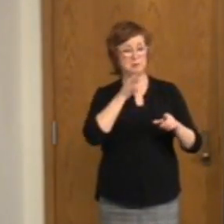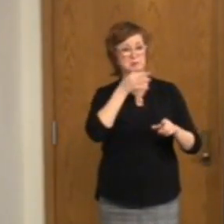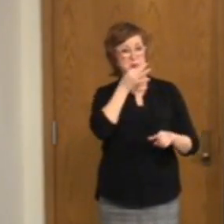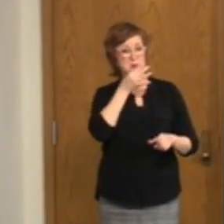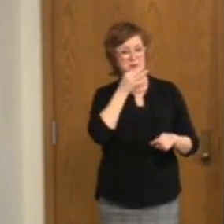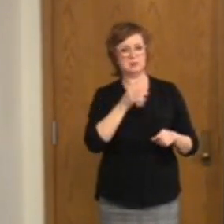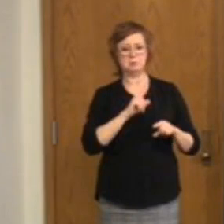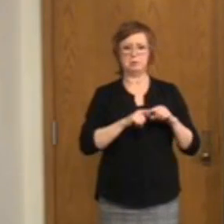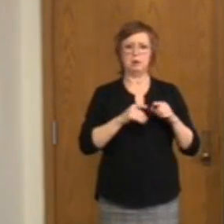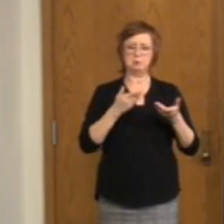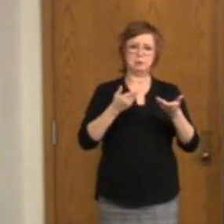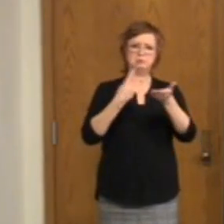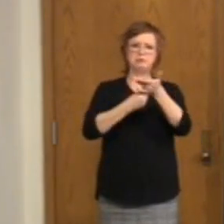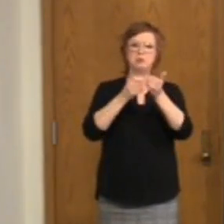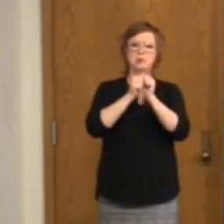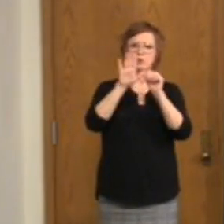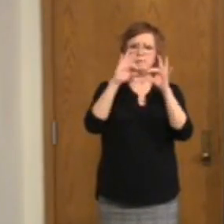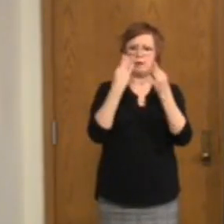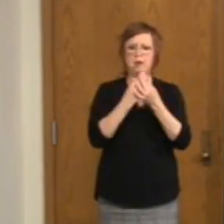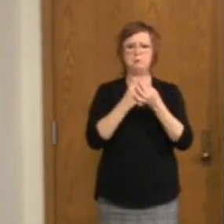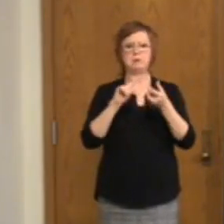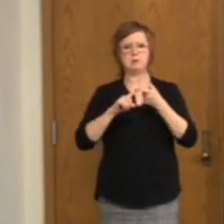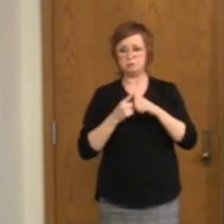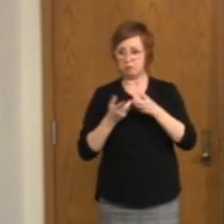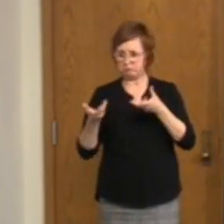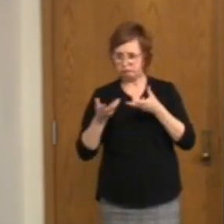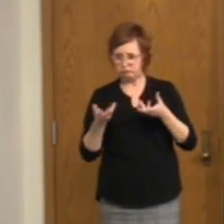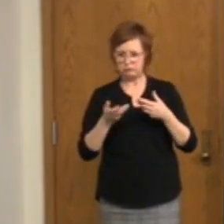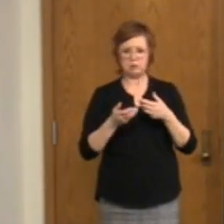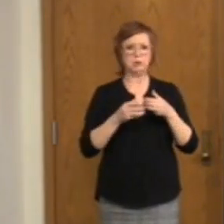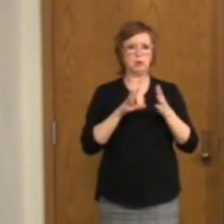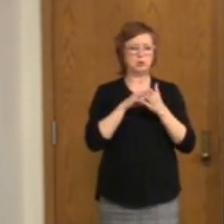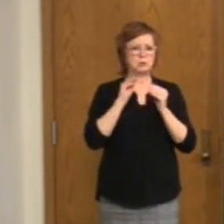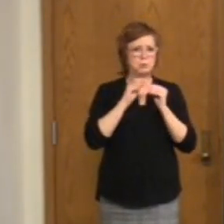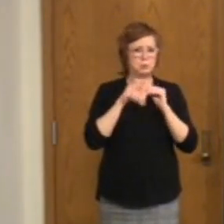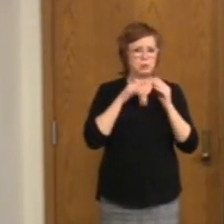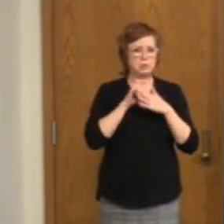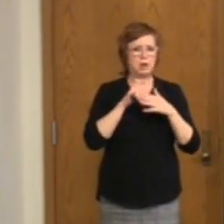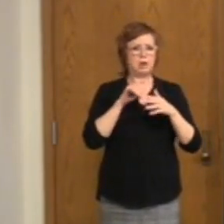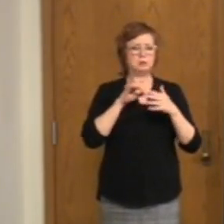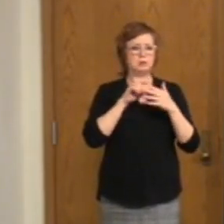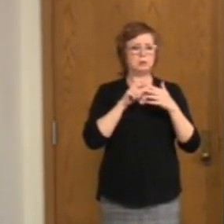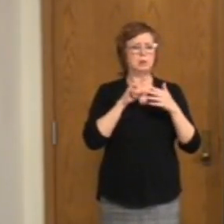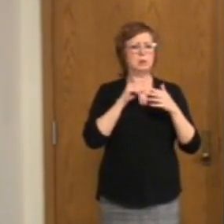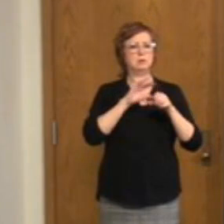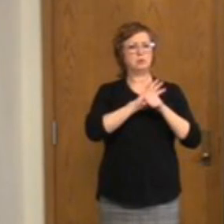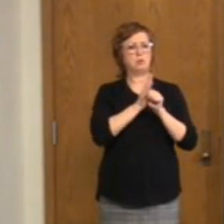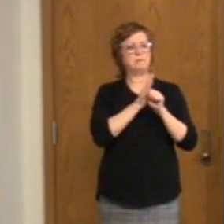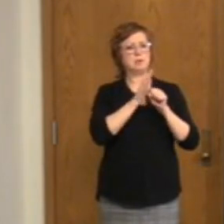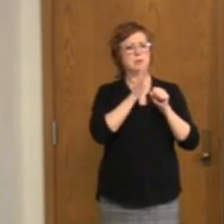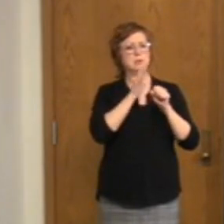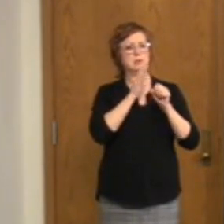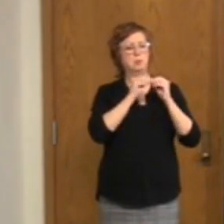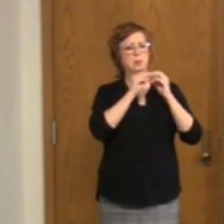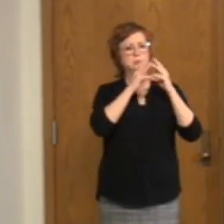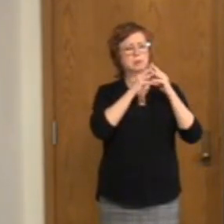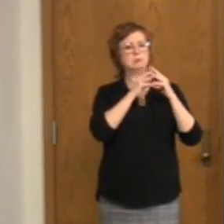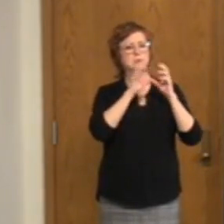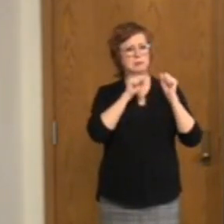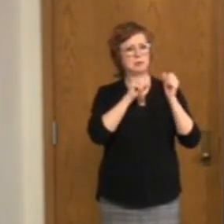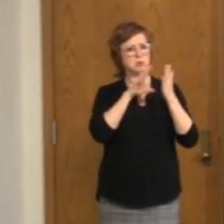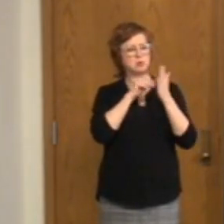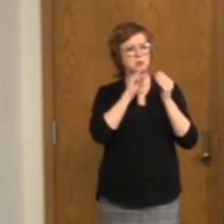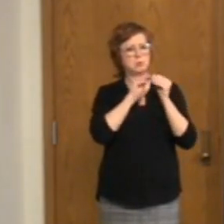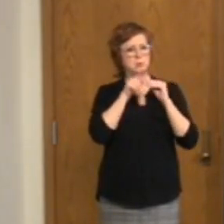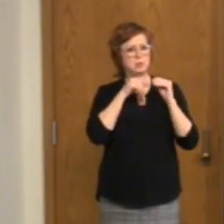family about getting vaccinated, and to go to the Saskatchewan COVID site for information, and